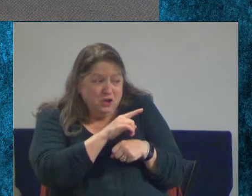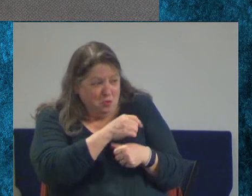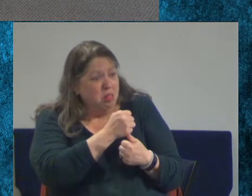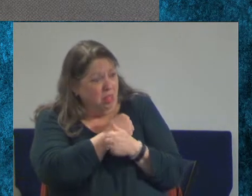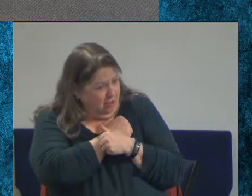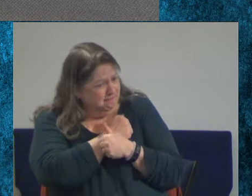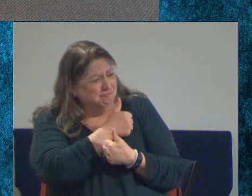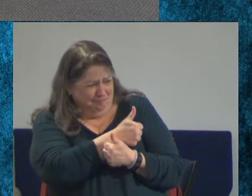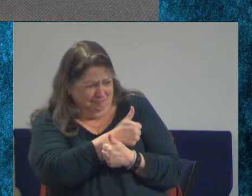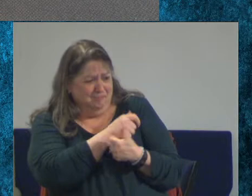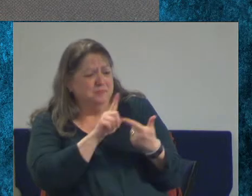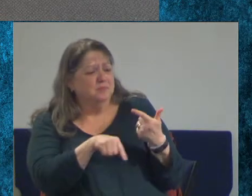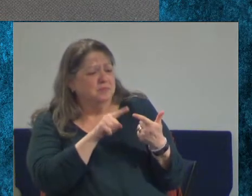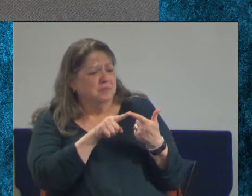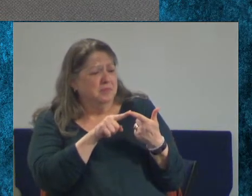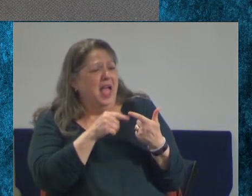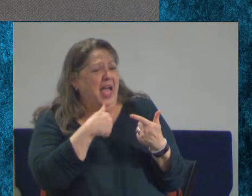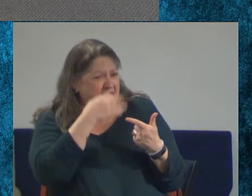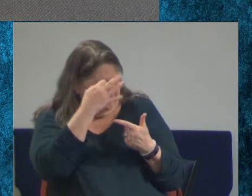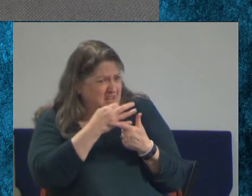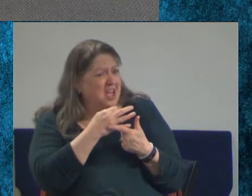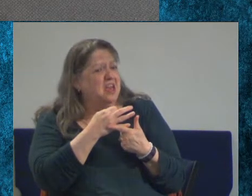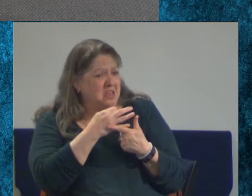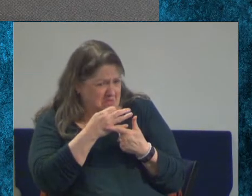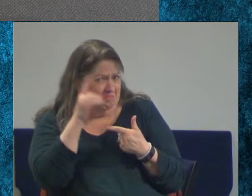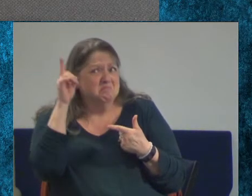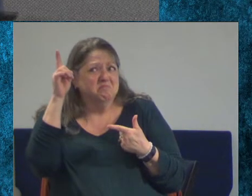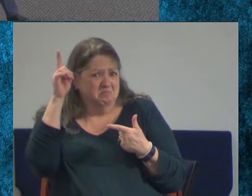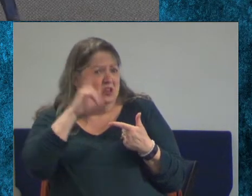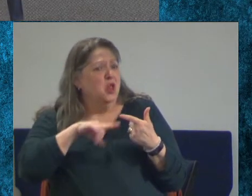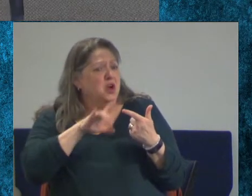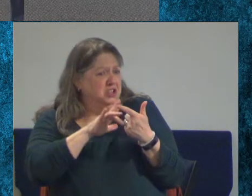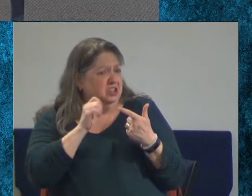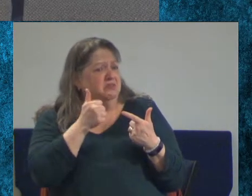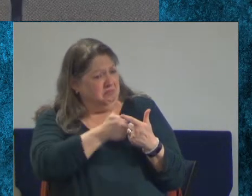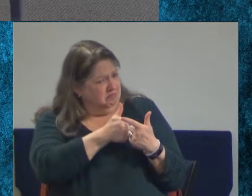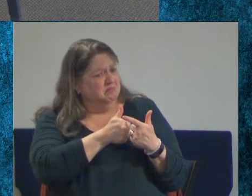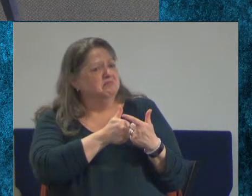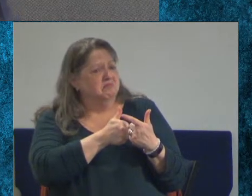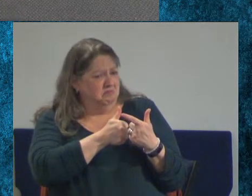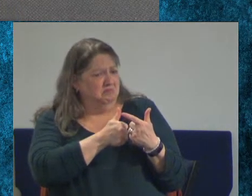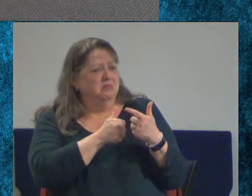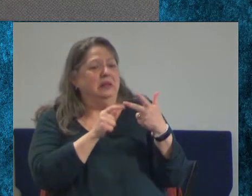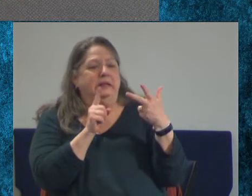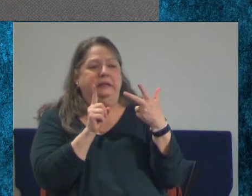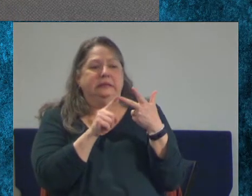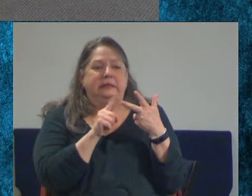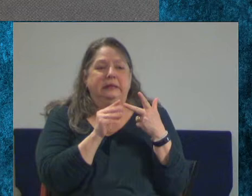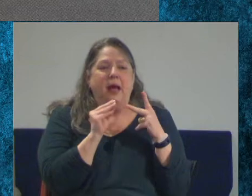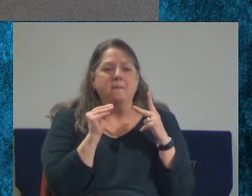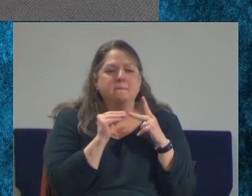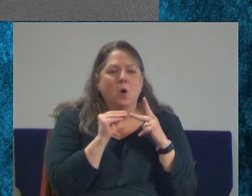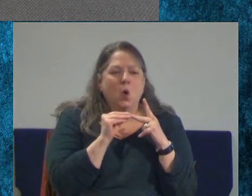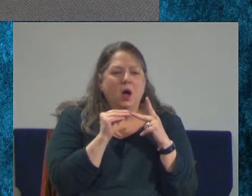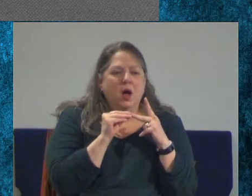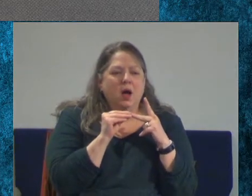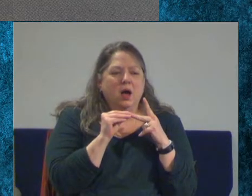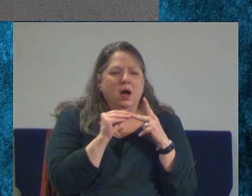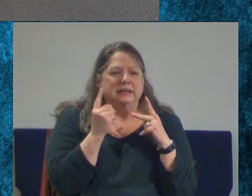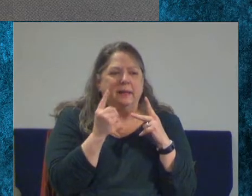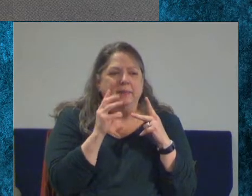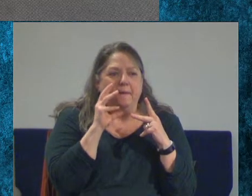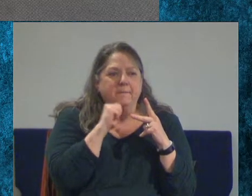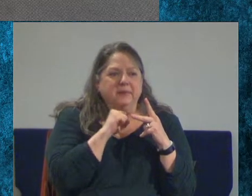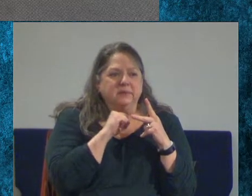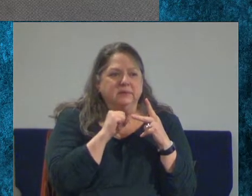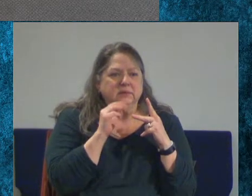saints, Philemon. He says, Philemon, you're exercising faith in the Lord Jesus, but there's something missing.